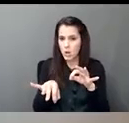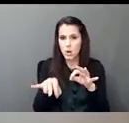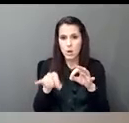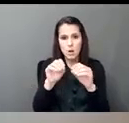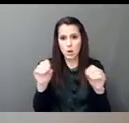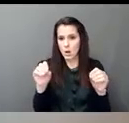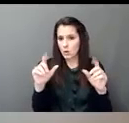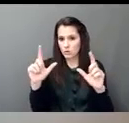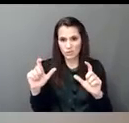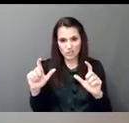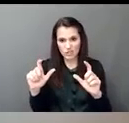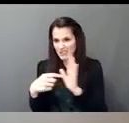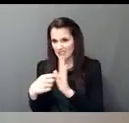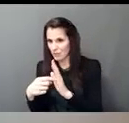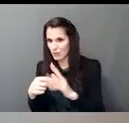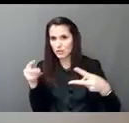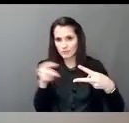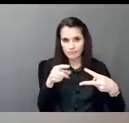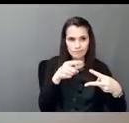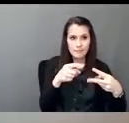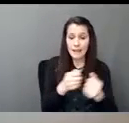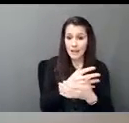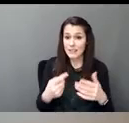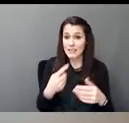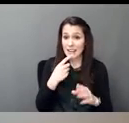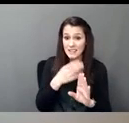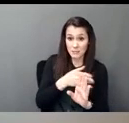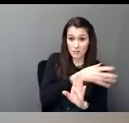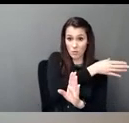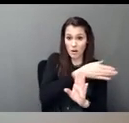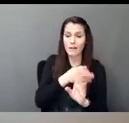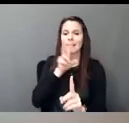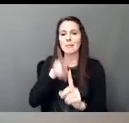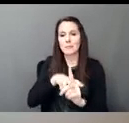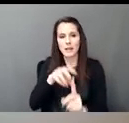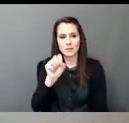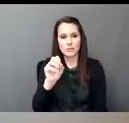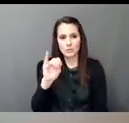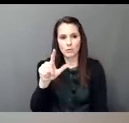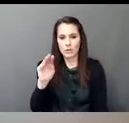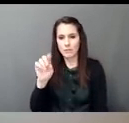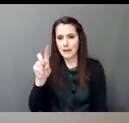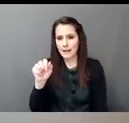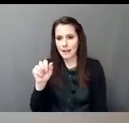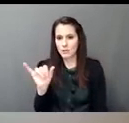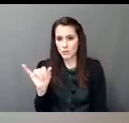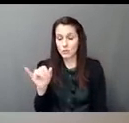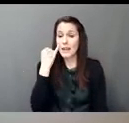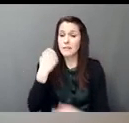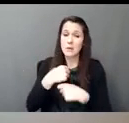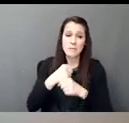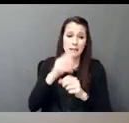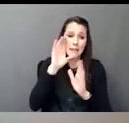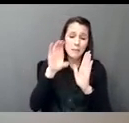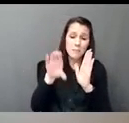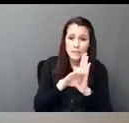examples, is basically everything that I said above applies to social media. If you're creating a graphic that is